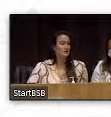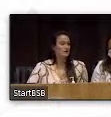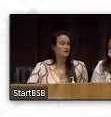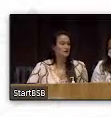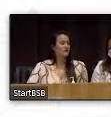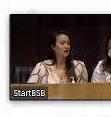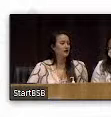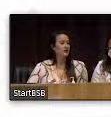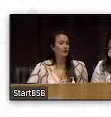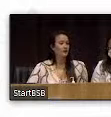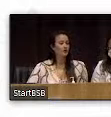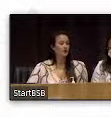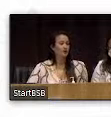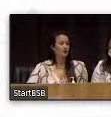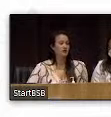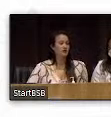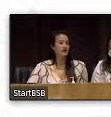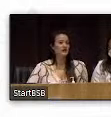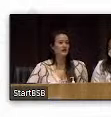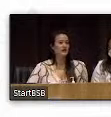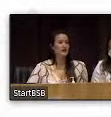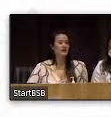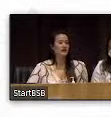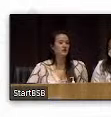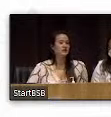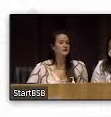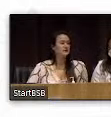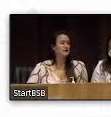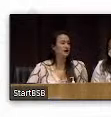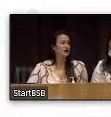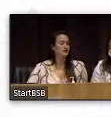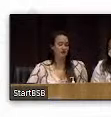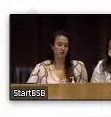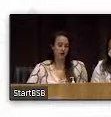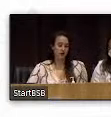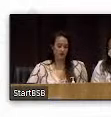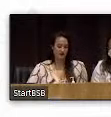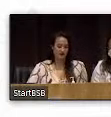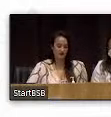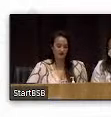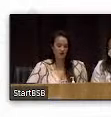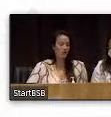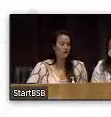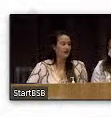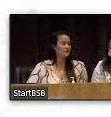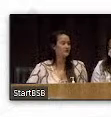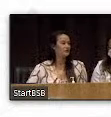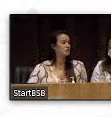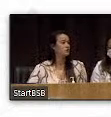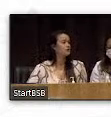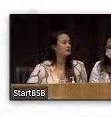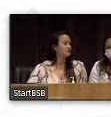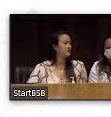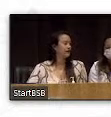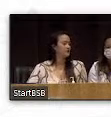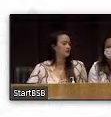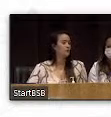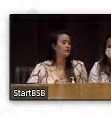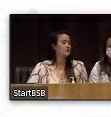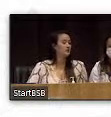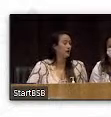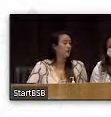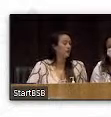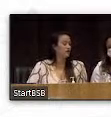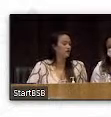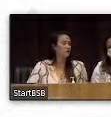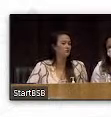As a good amount of patients that were submitted through because of COVID, they had